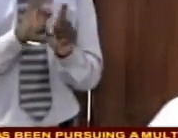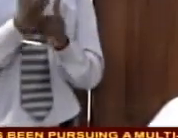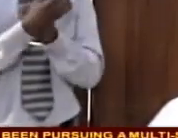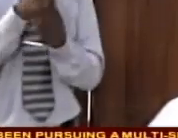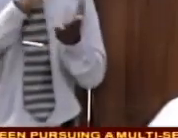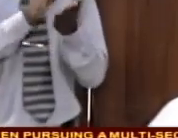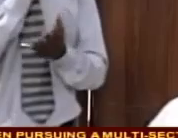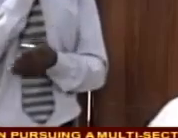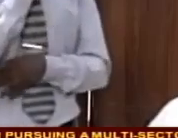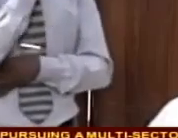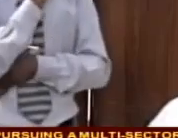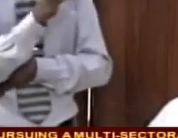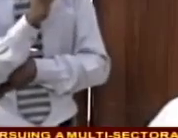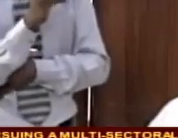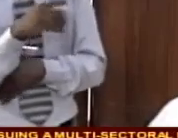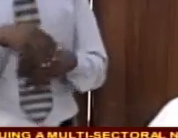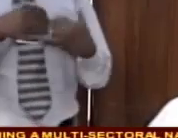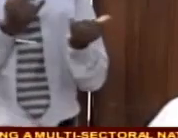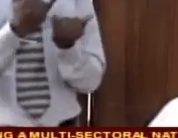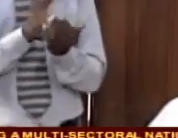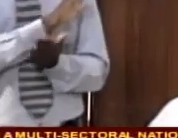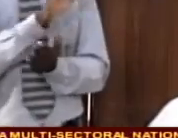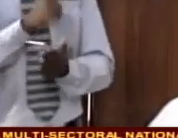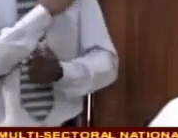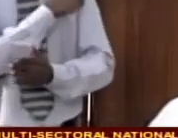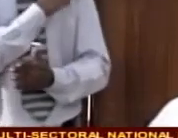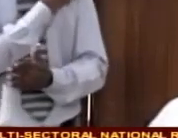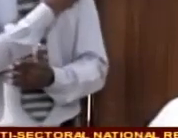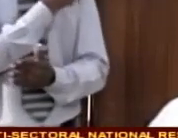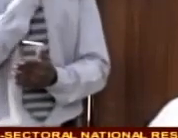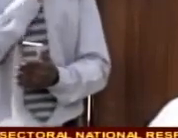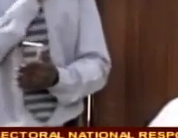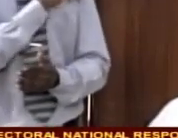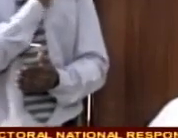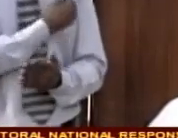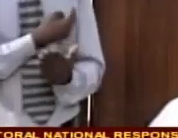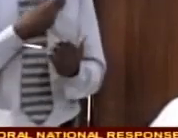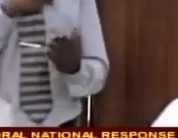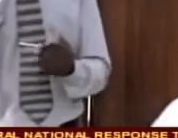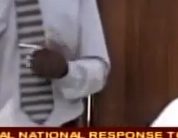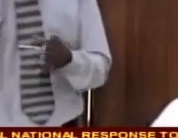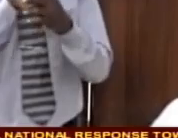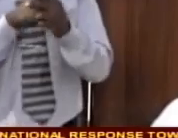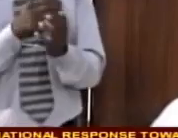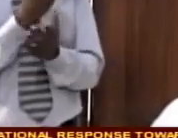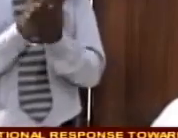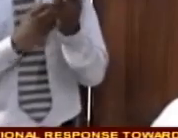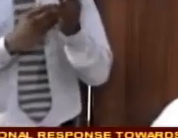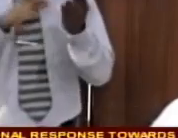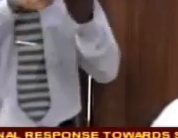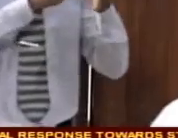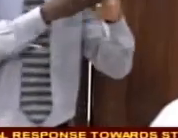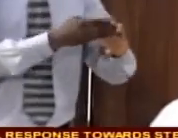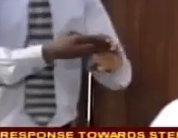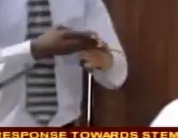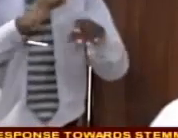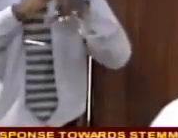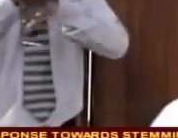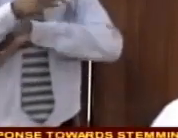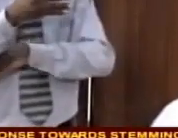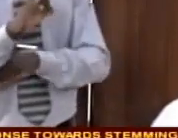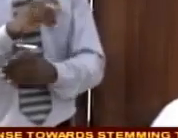sir. These private health facilities are more in remote areas where a majority of Nigerians reside. The earlier some of these